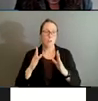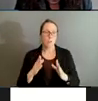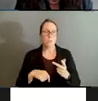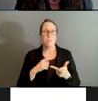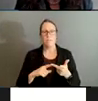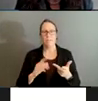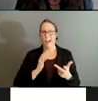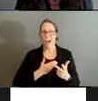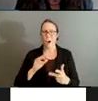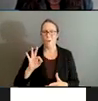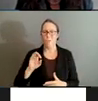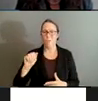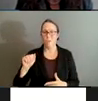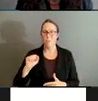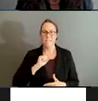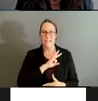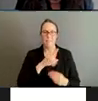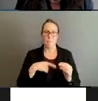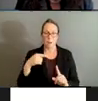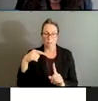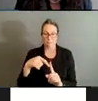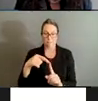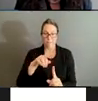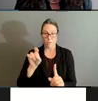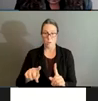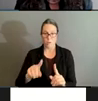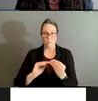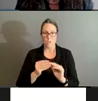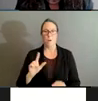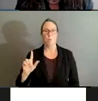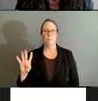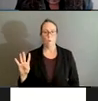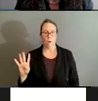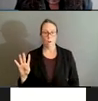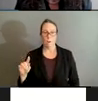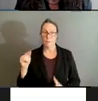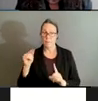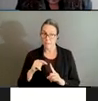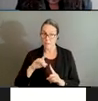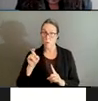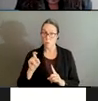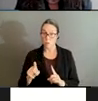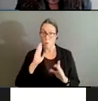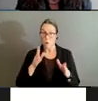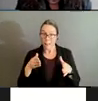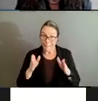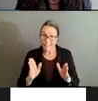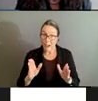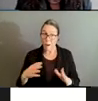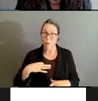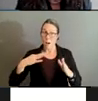well about the importance of question number 24, because this is the question on the FEMA application that allows an applicant the